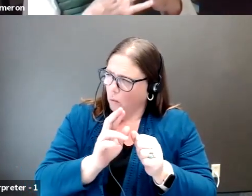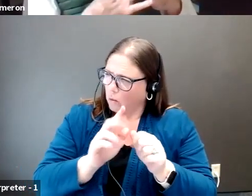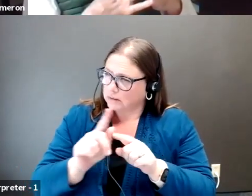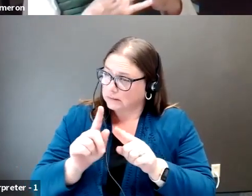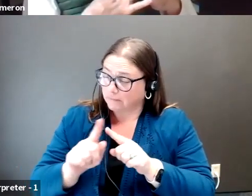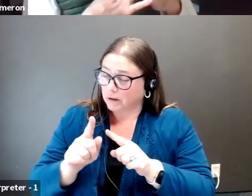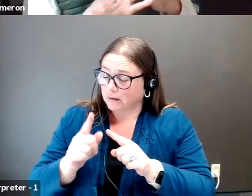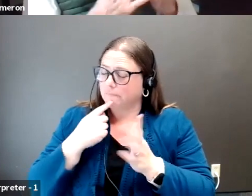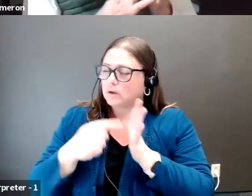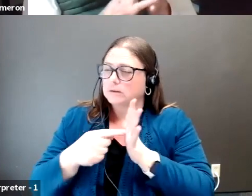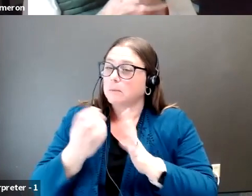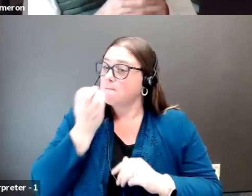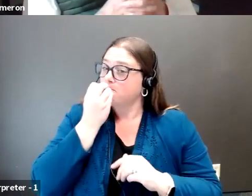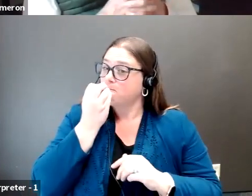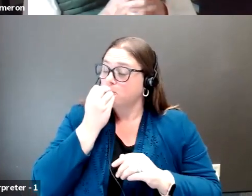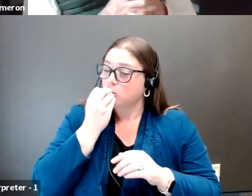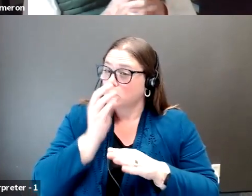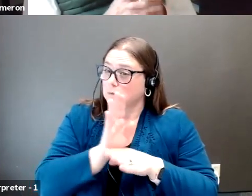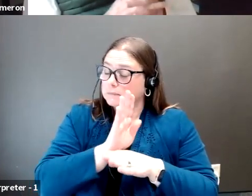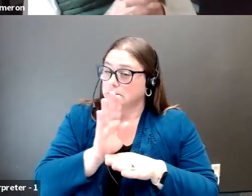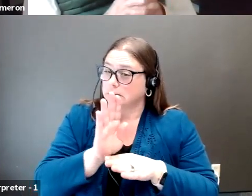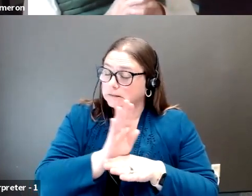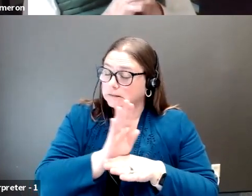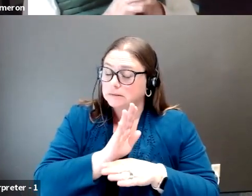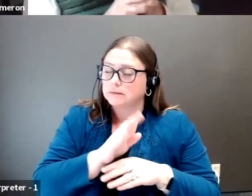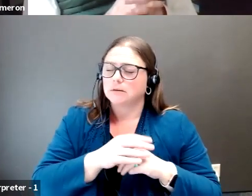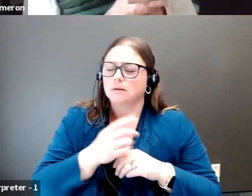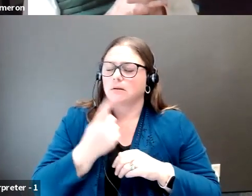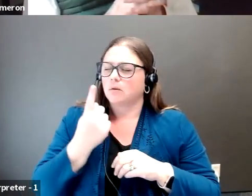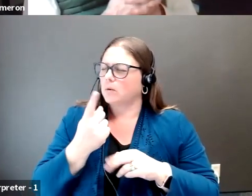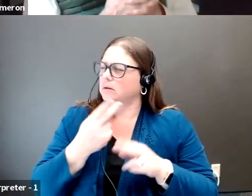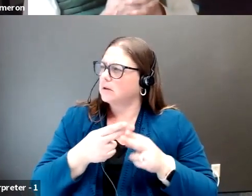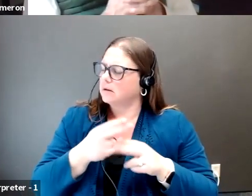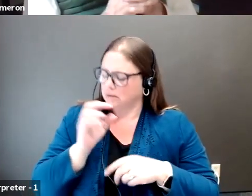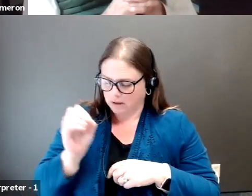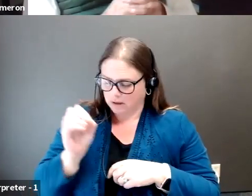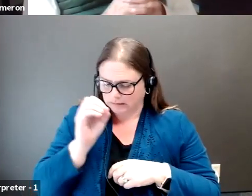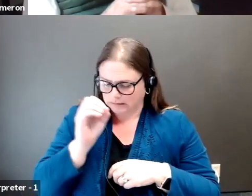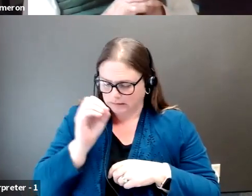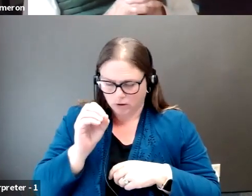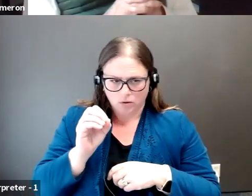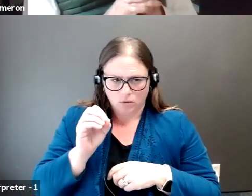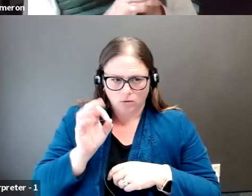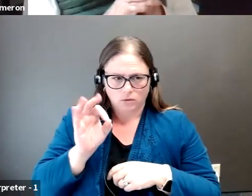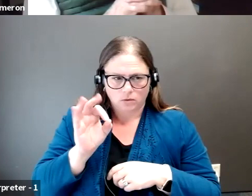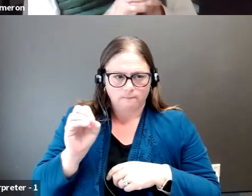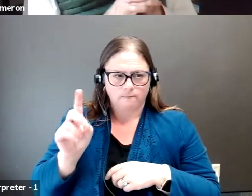great collection of food, Ontario food.